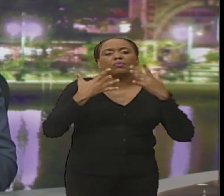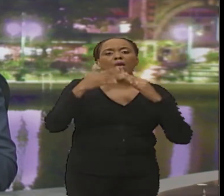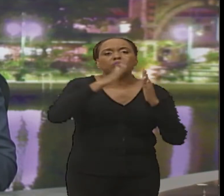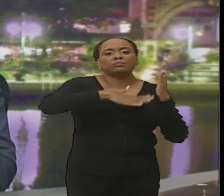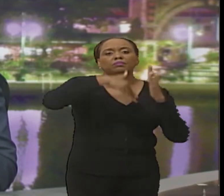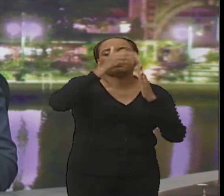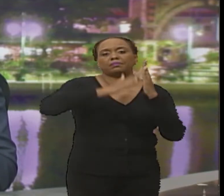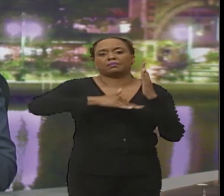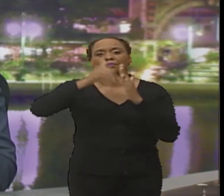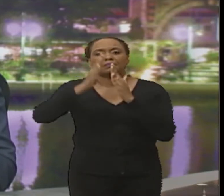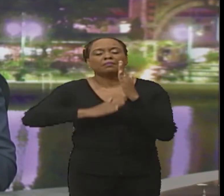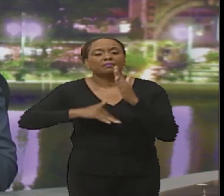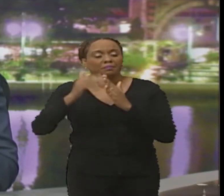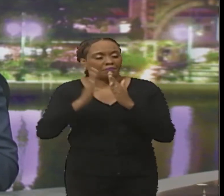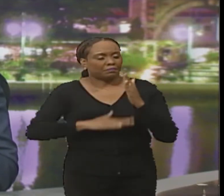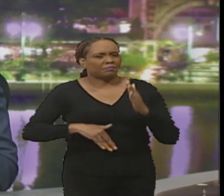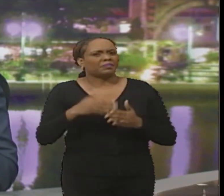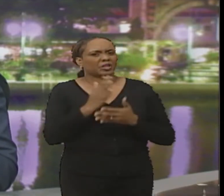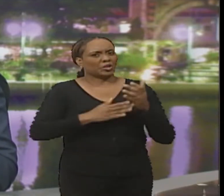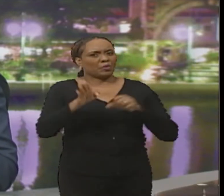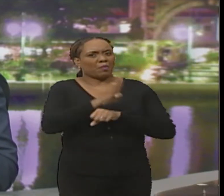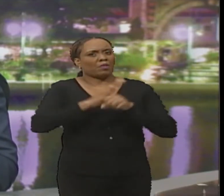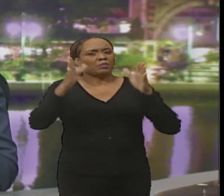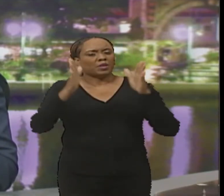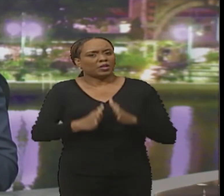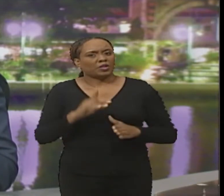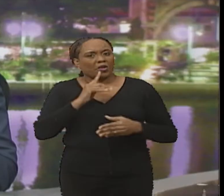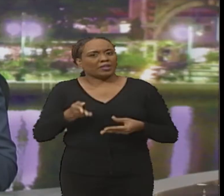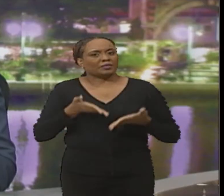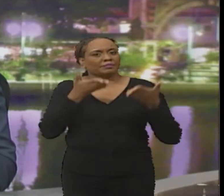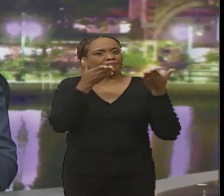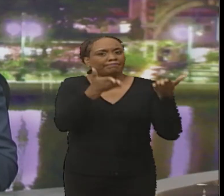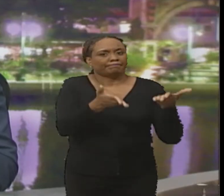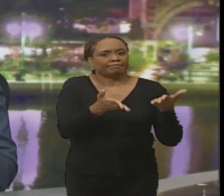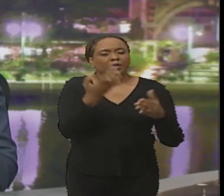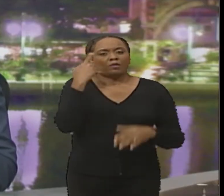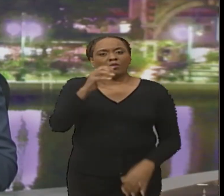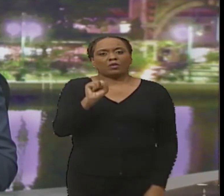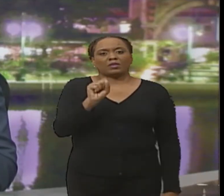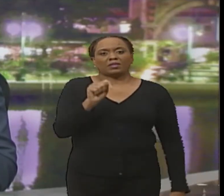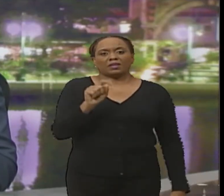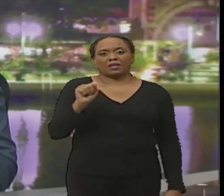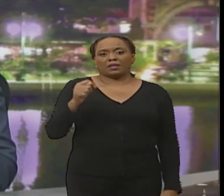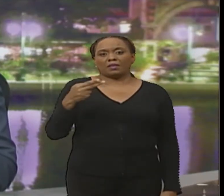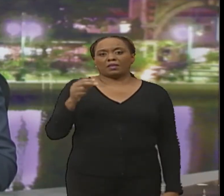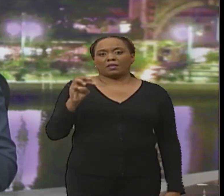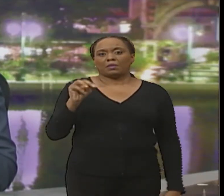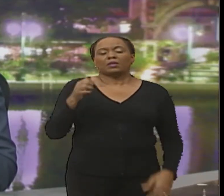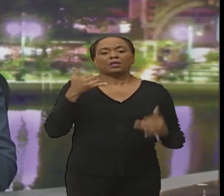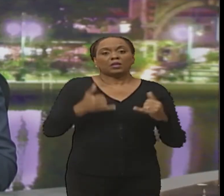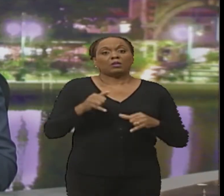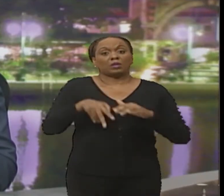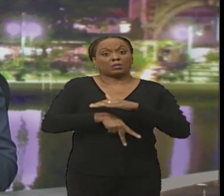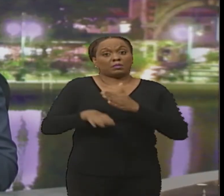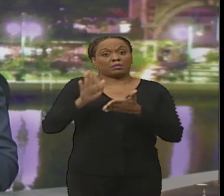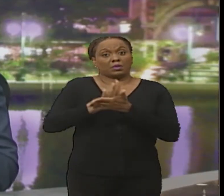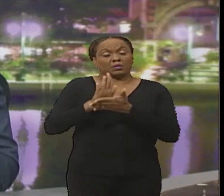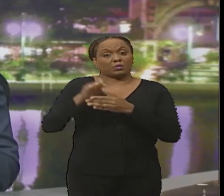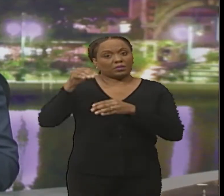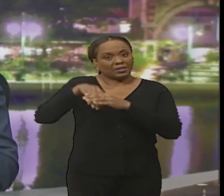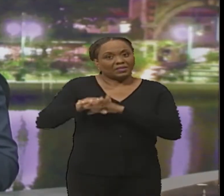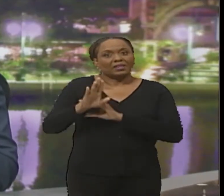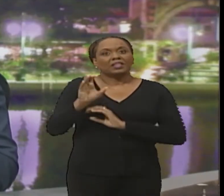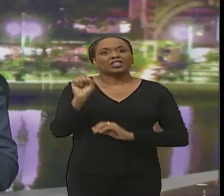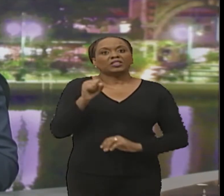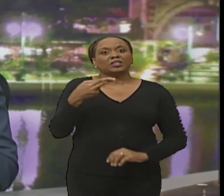who've made sterling contributions to the development of the parish of St. Thomas now adorns a wall at the Sharon Primary School.